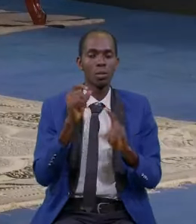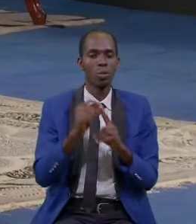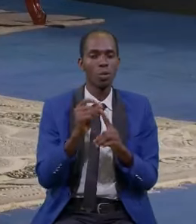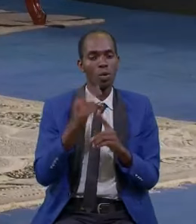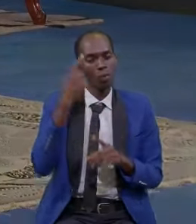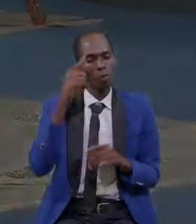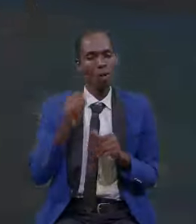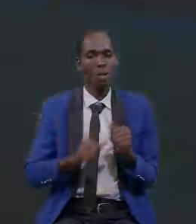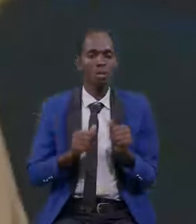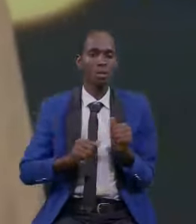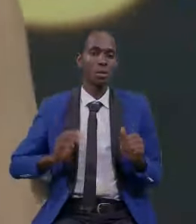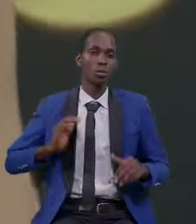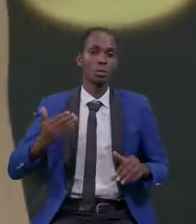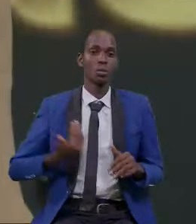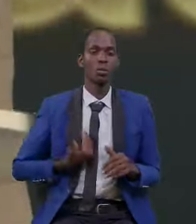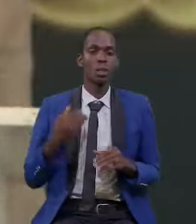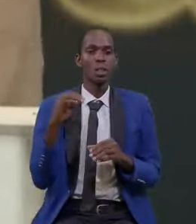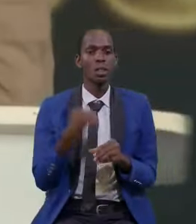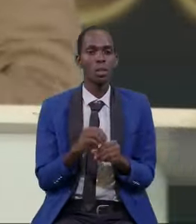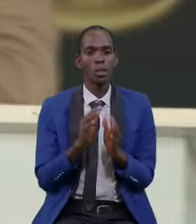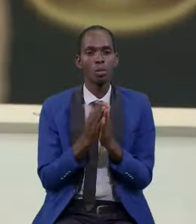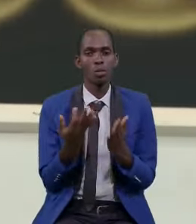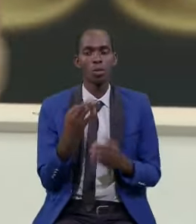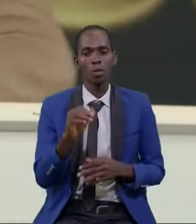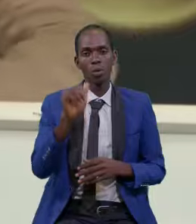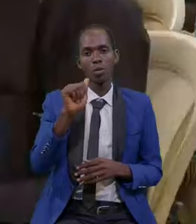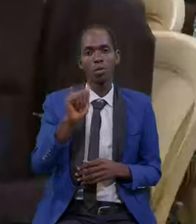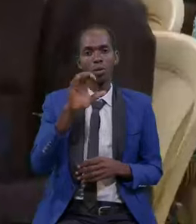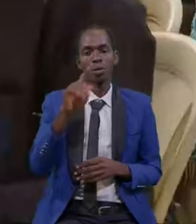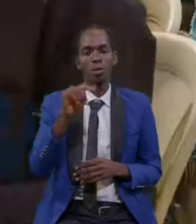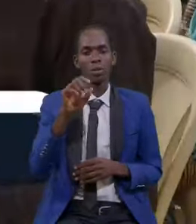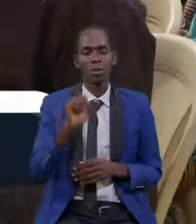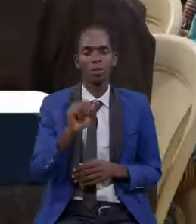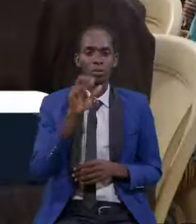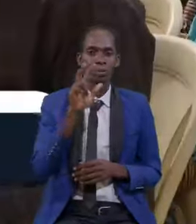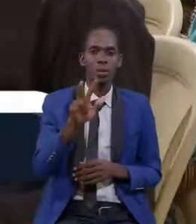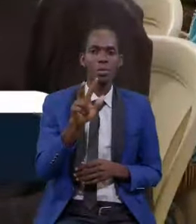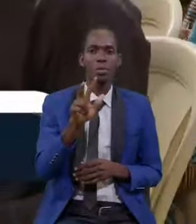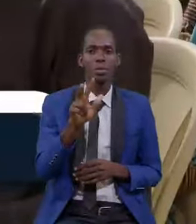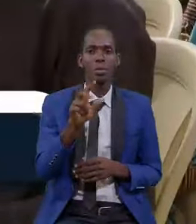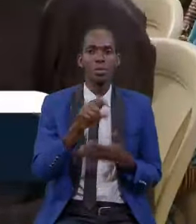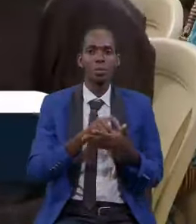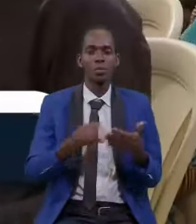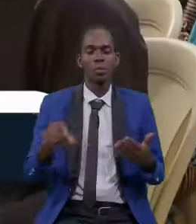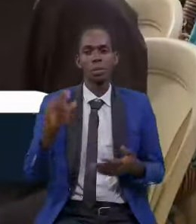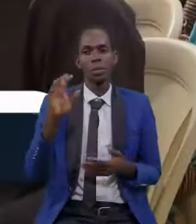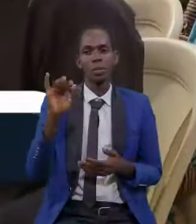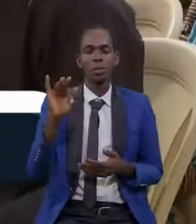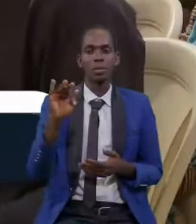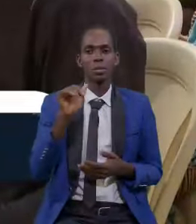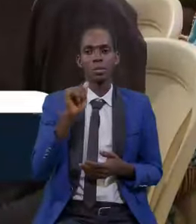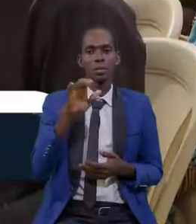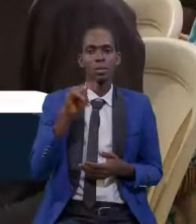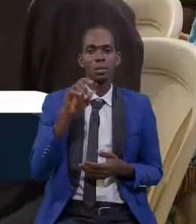of the Apostles, chapter 3. Acts chapter 3, I'm reading from verse 19. It says in